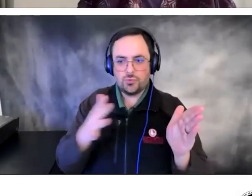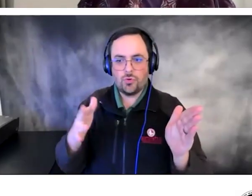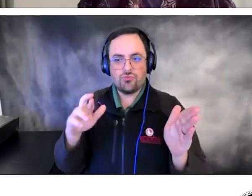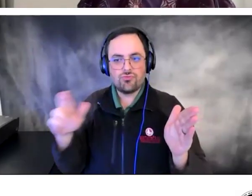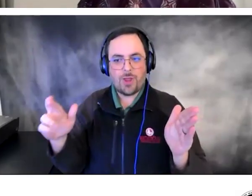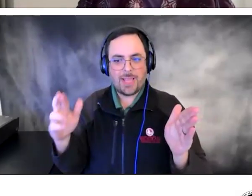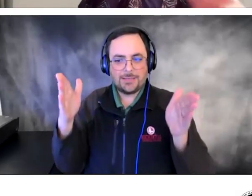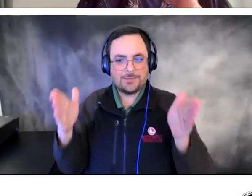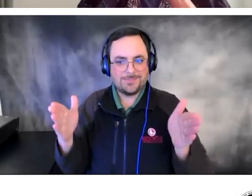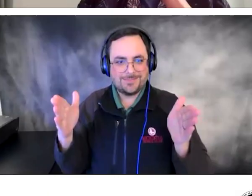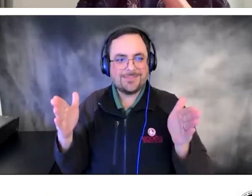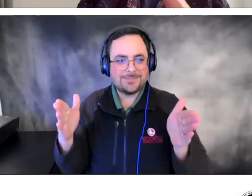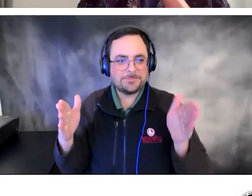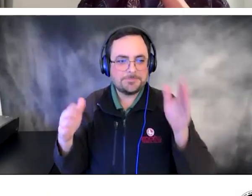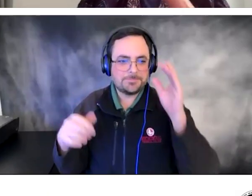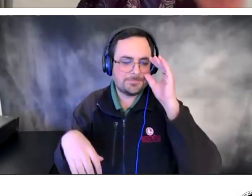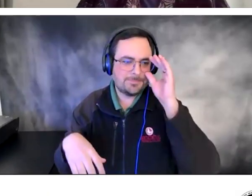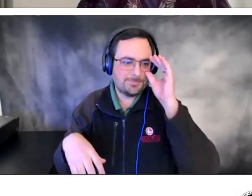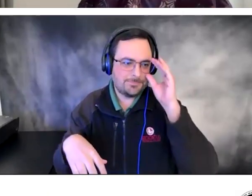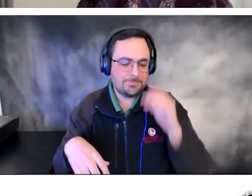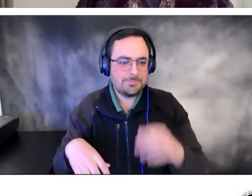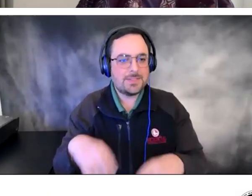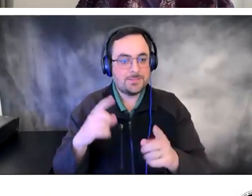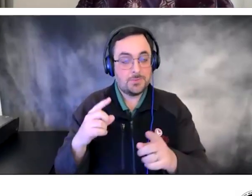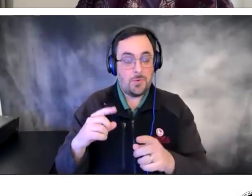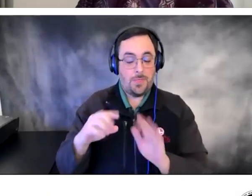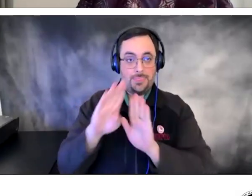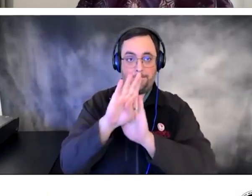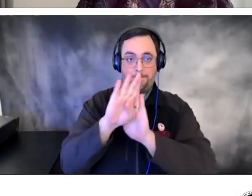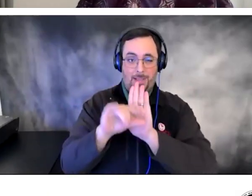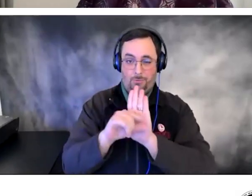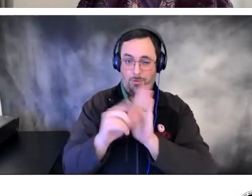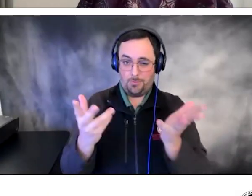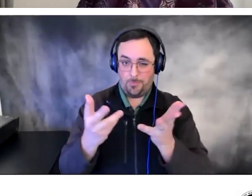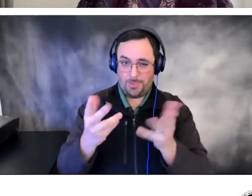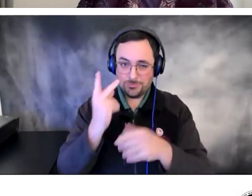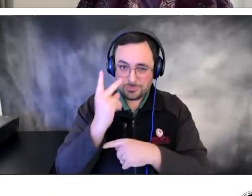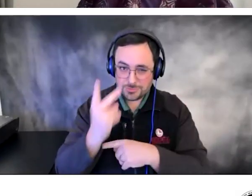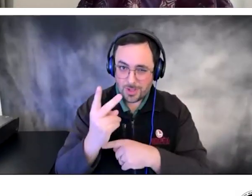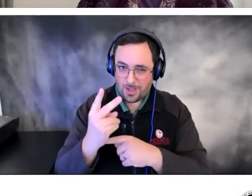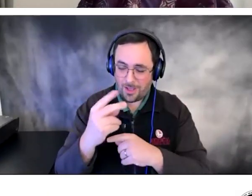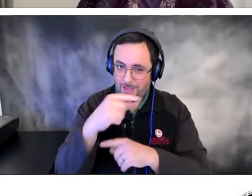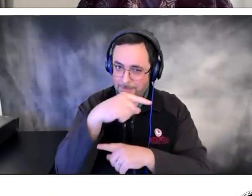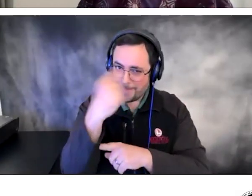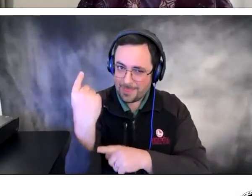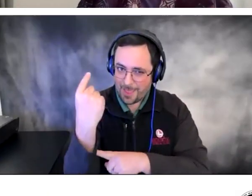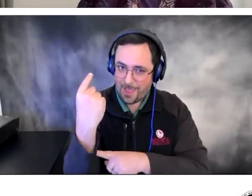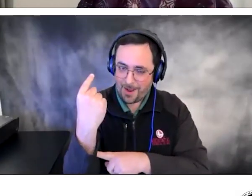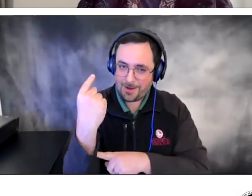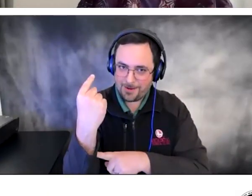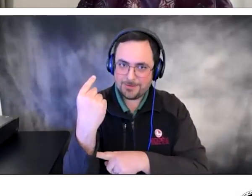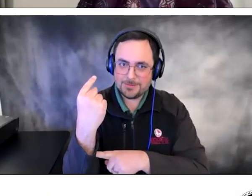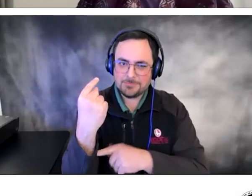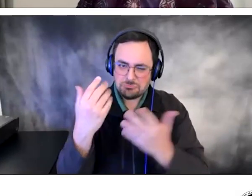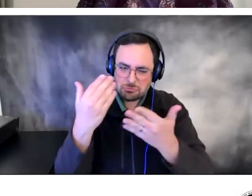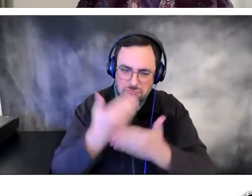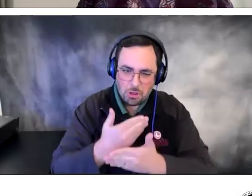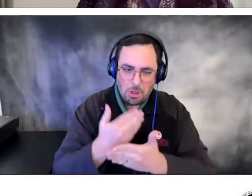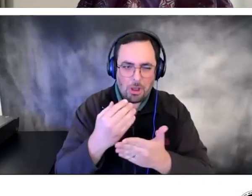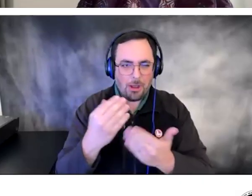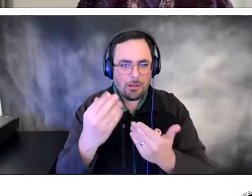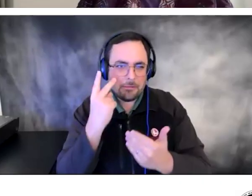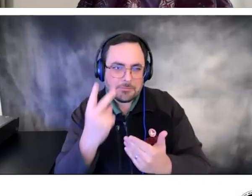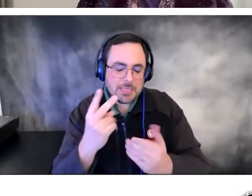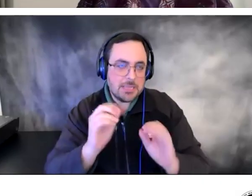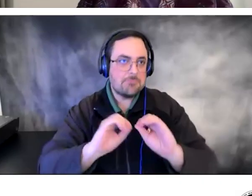writing experience. The background is black, and there are 5 actual objects on the background, and